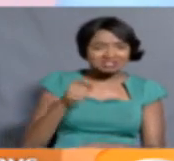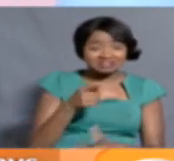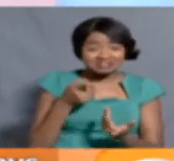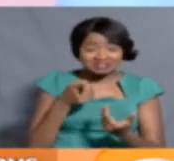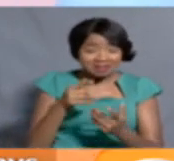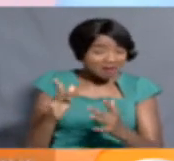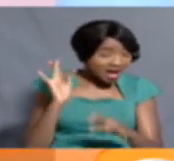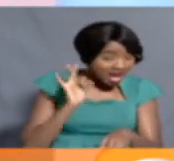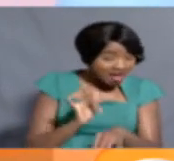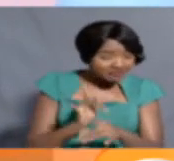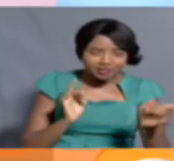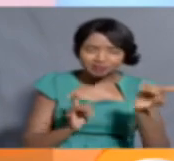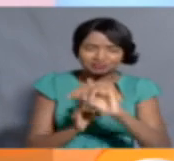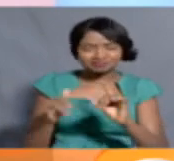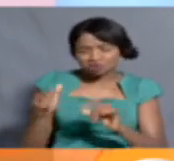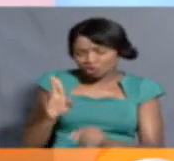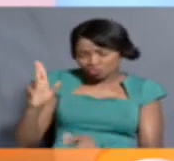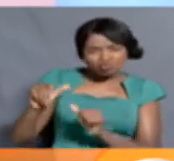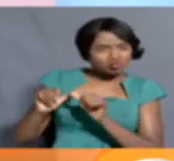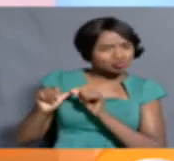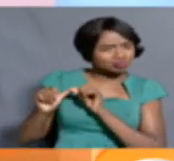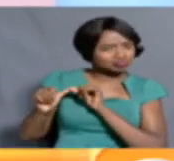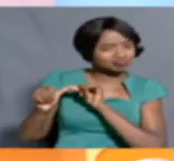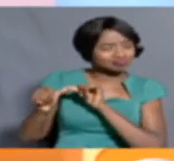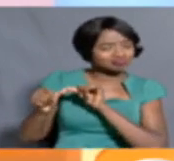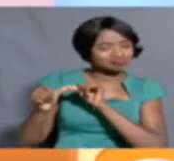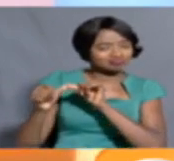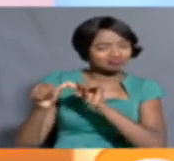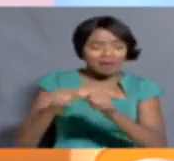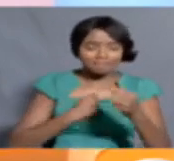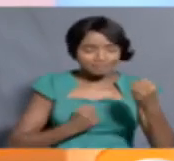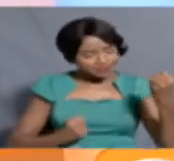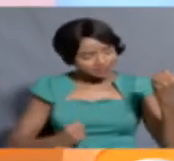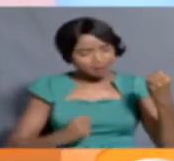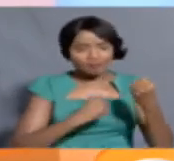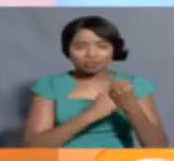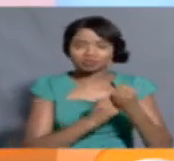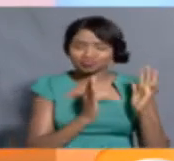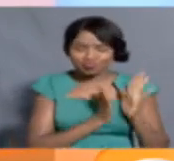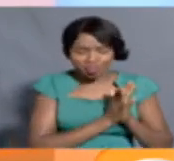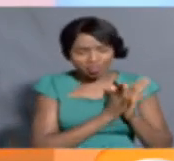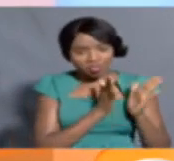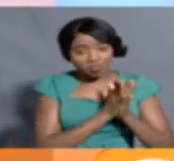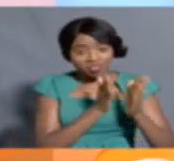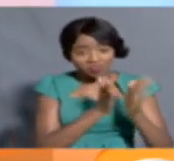nini. And he's been consistent with this narrative throughout, that nasimama nae, niko nae, even at the